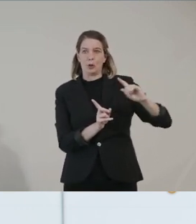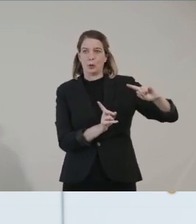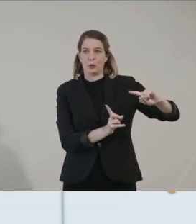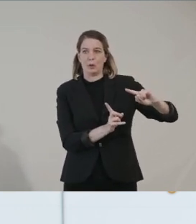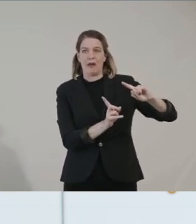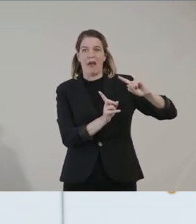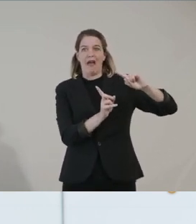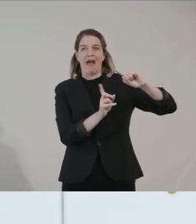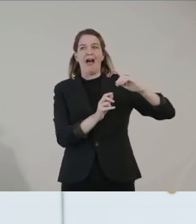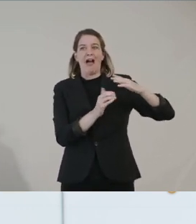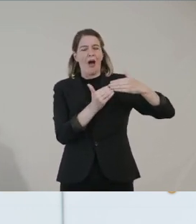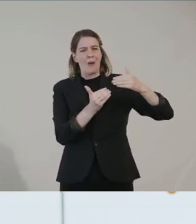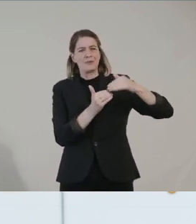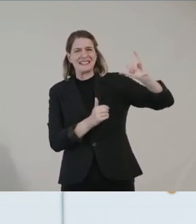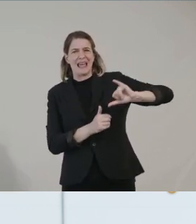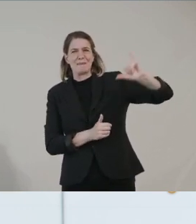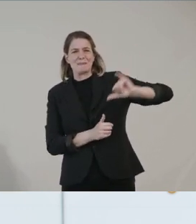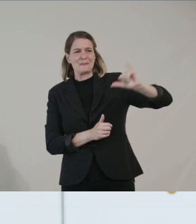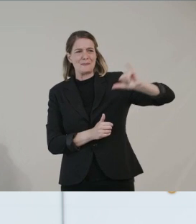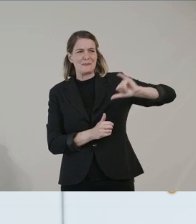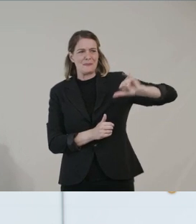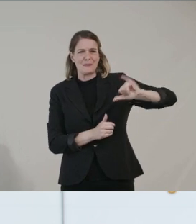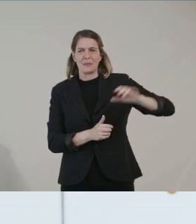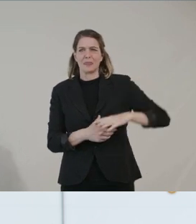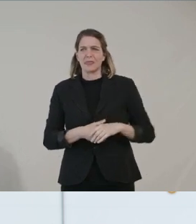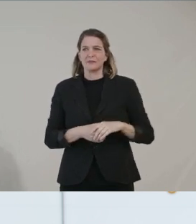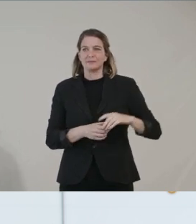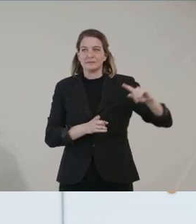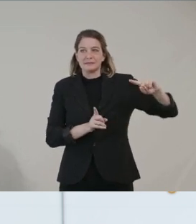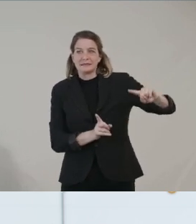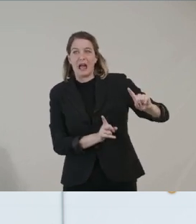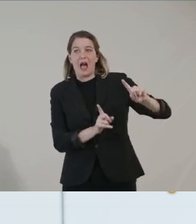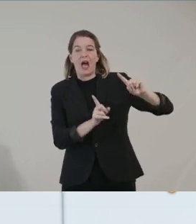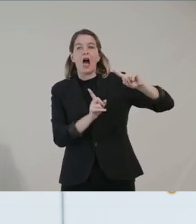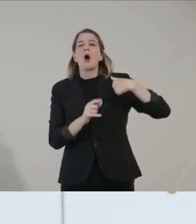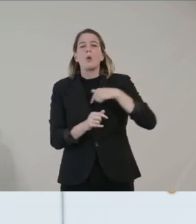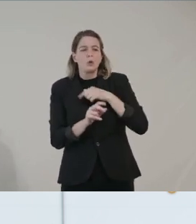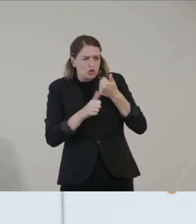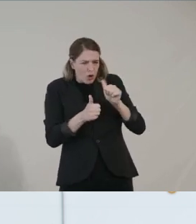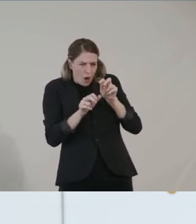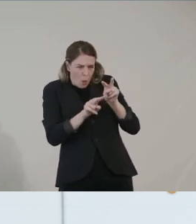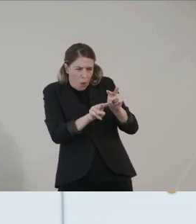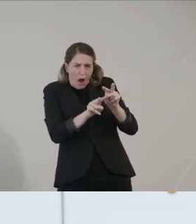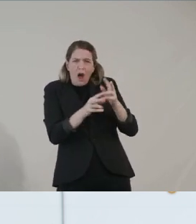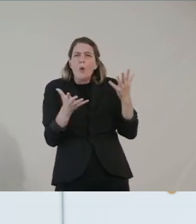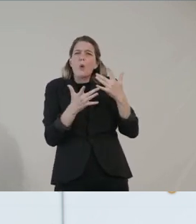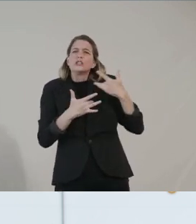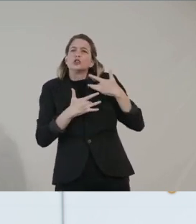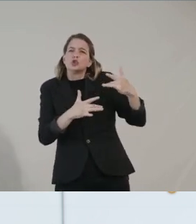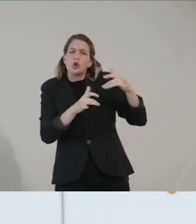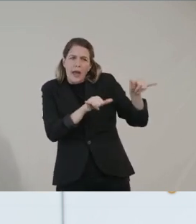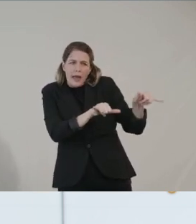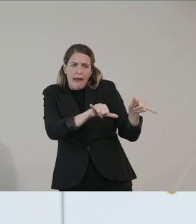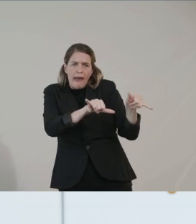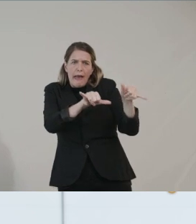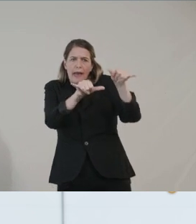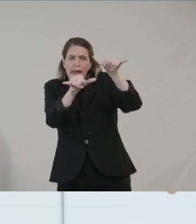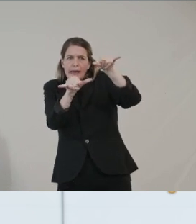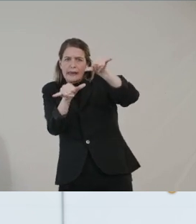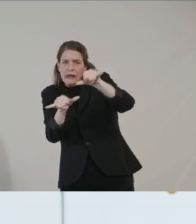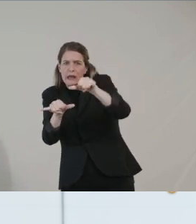What we look for are trends and data in which we can make some decisions on or show that we're making some